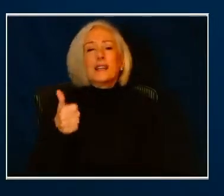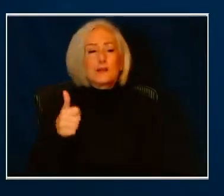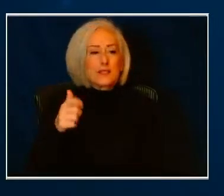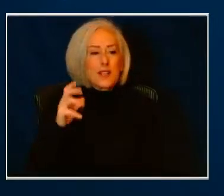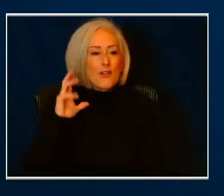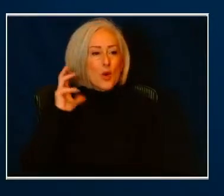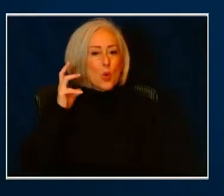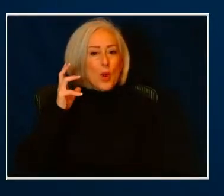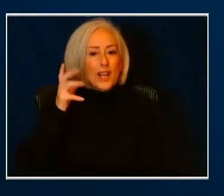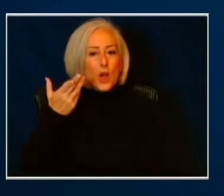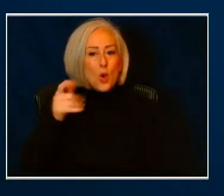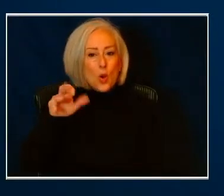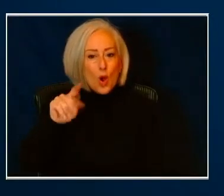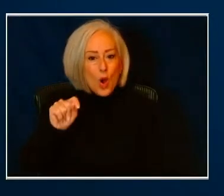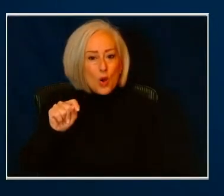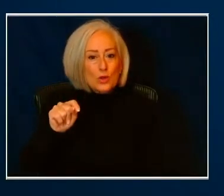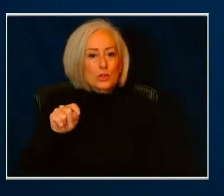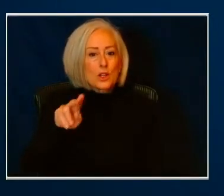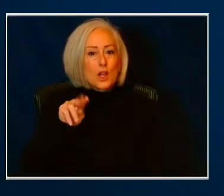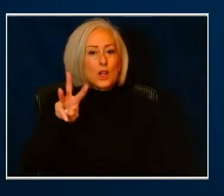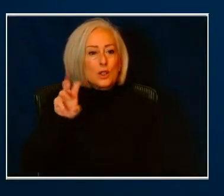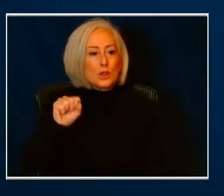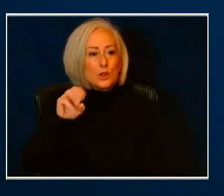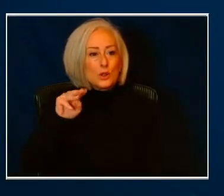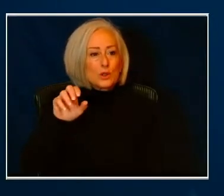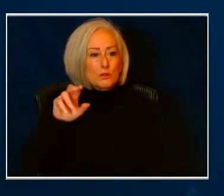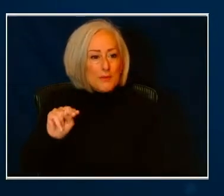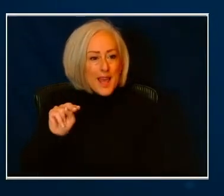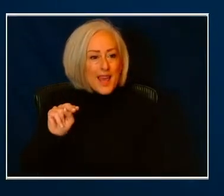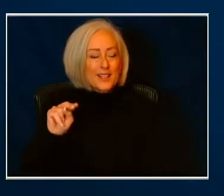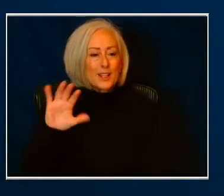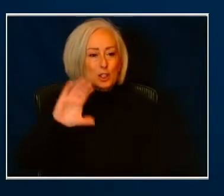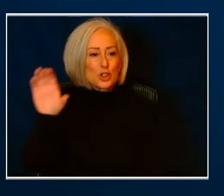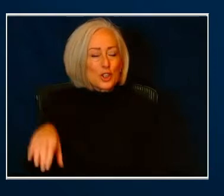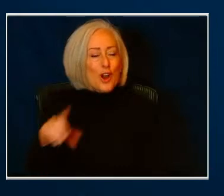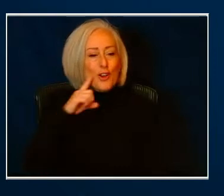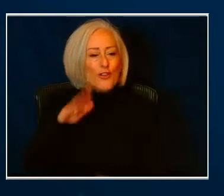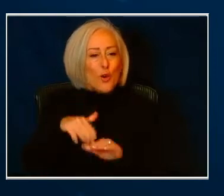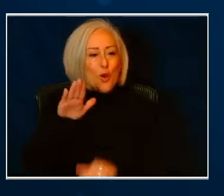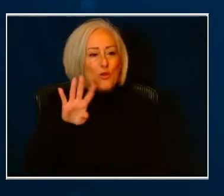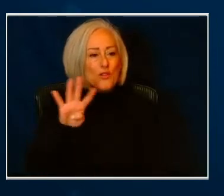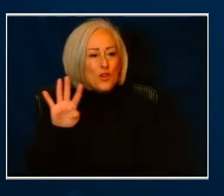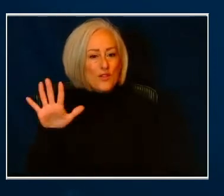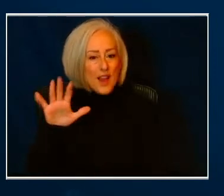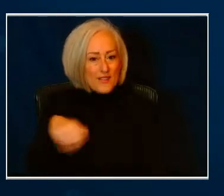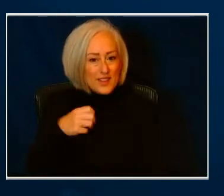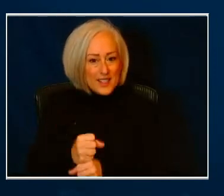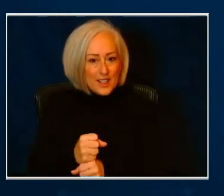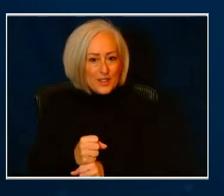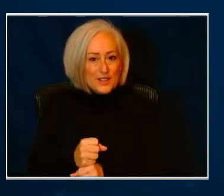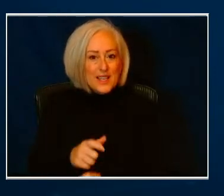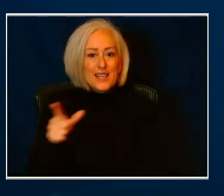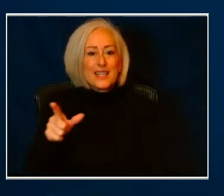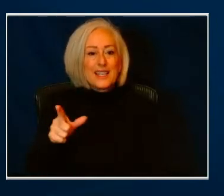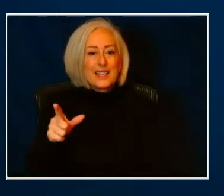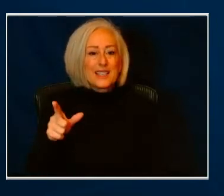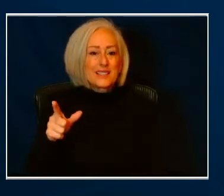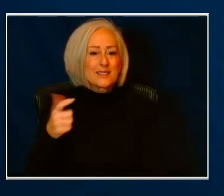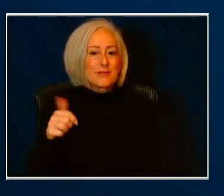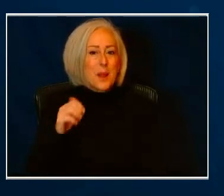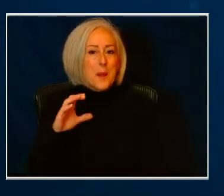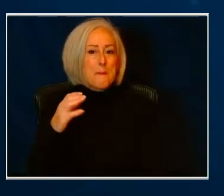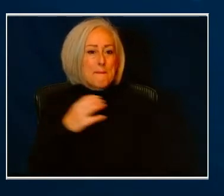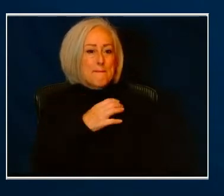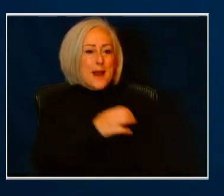and a newsman in Chicago for more than 45 years. Like, his superpower was his brain and